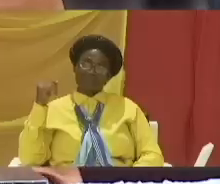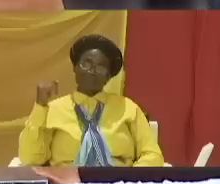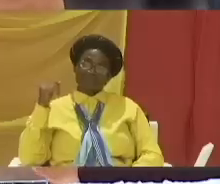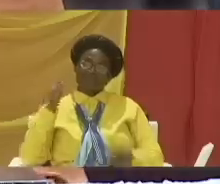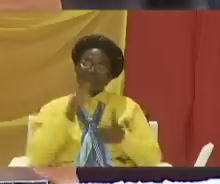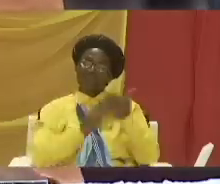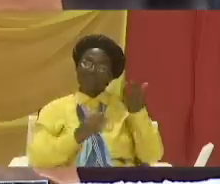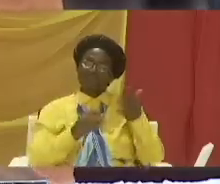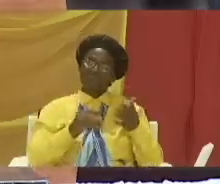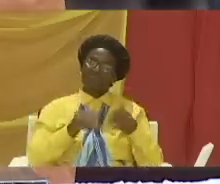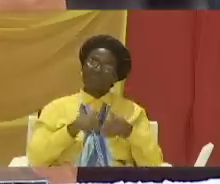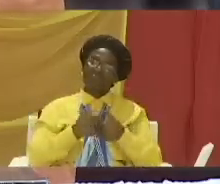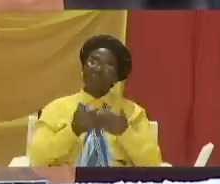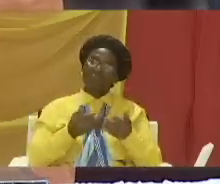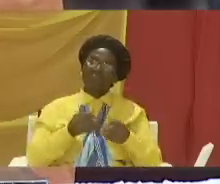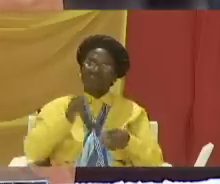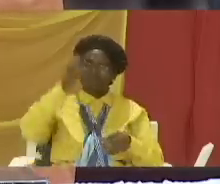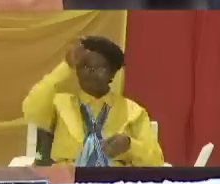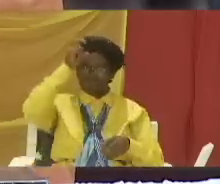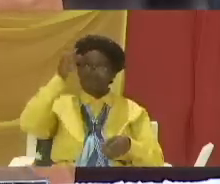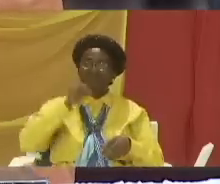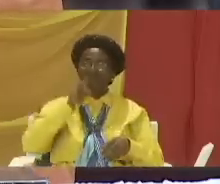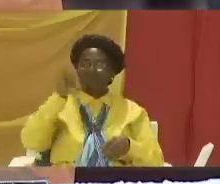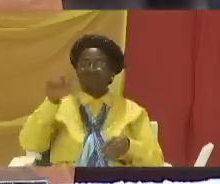Somehow Satan discovered